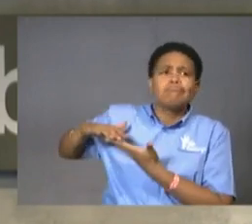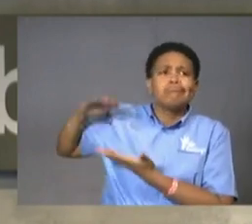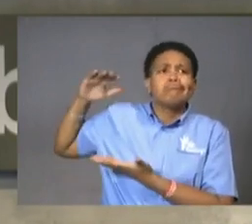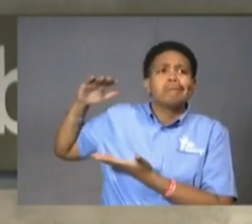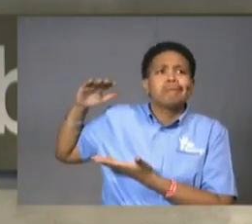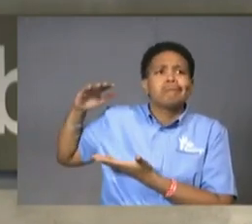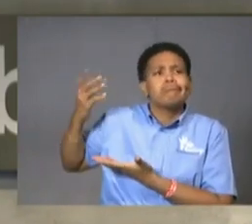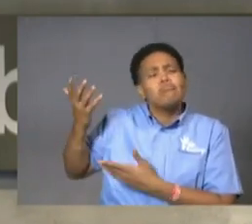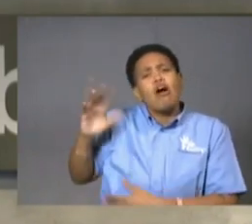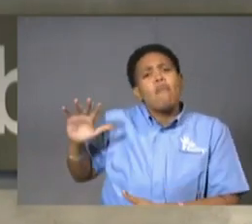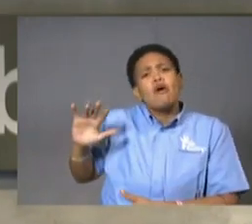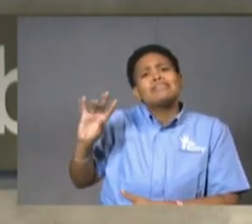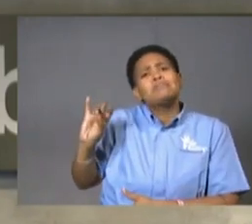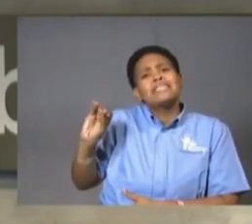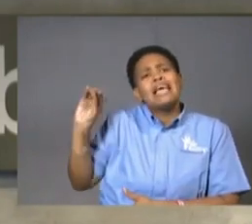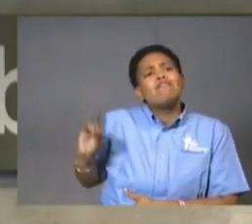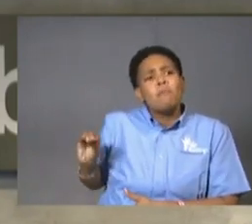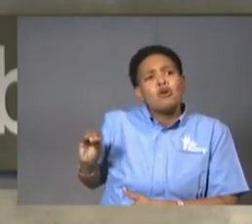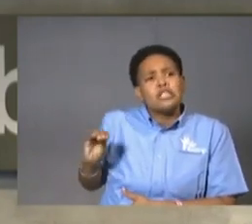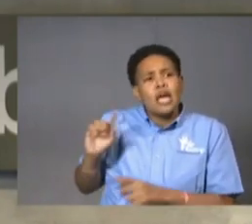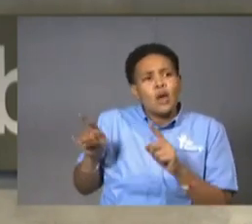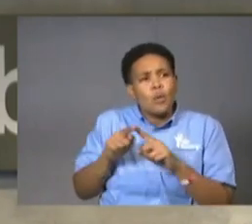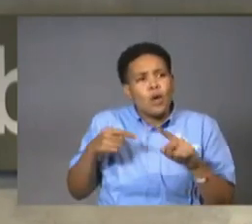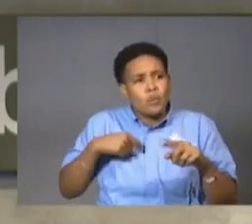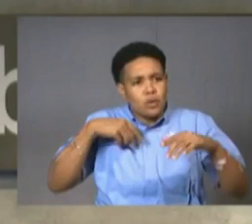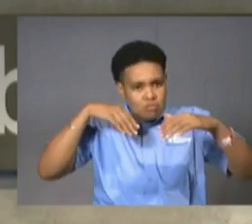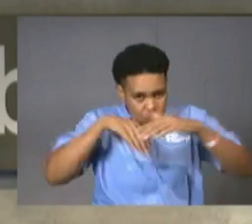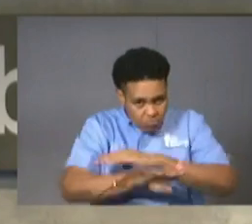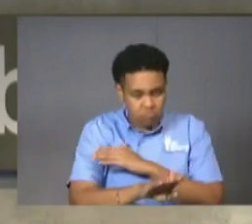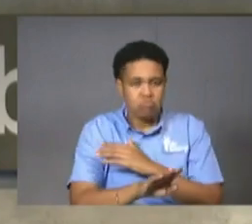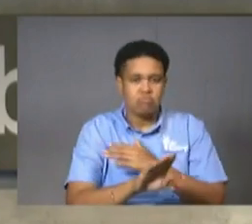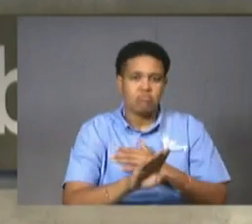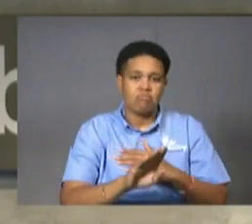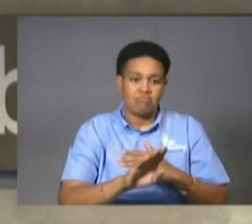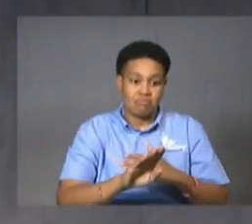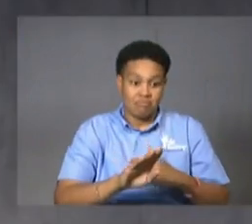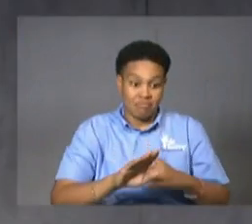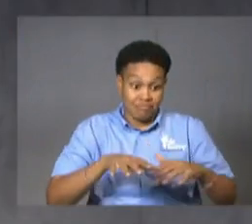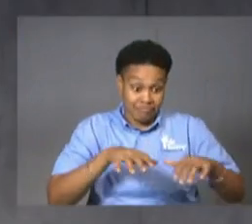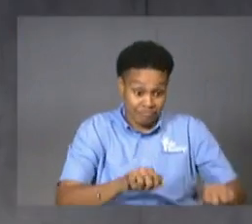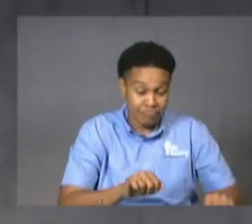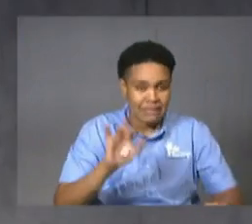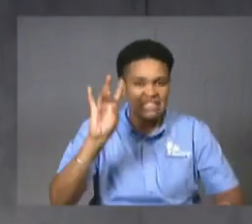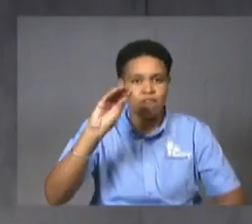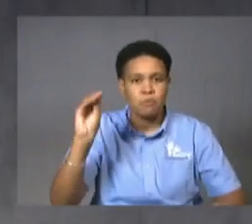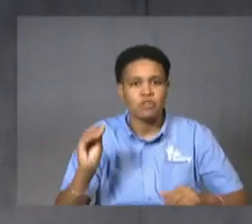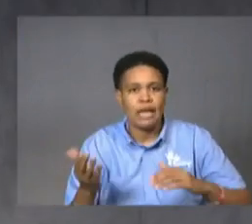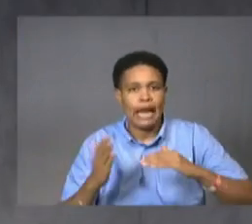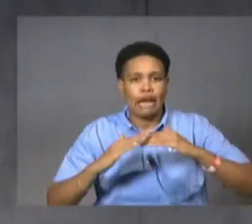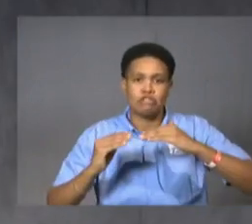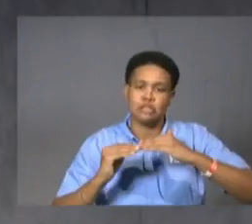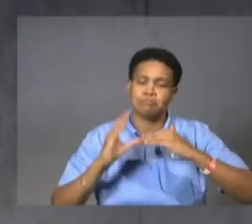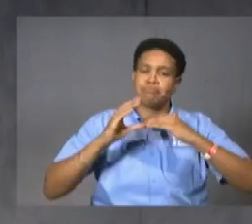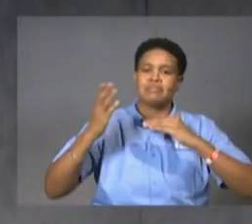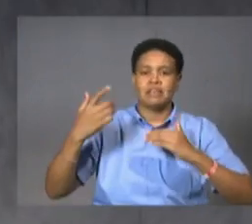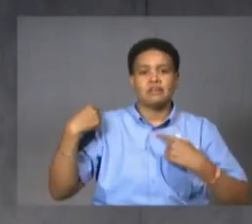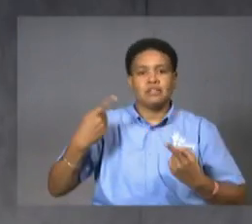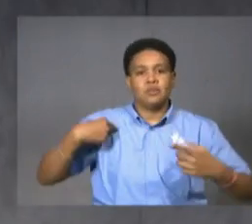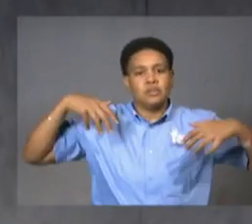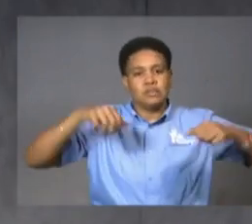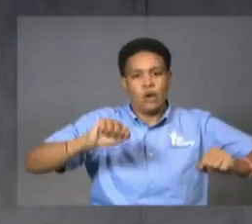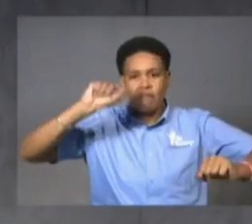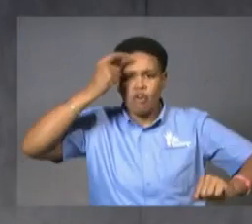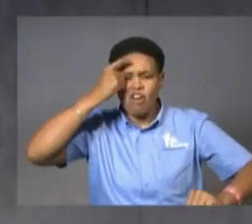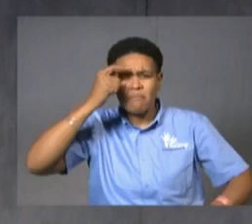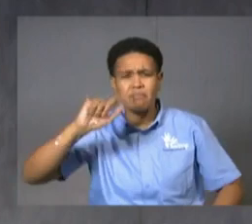factor of approximately 70% than when we entered office. The governor of the central bank has committed to